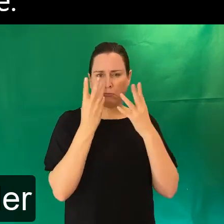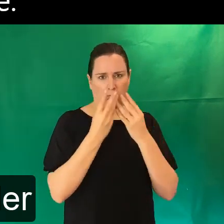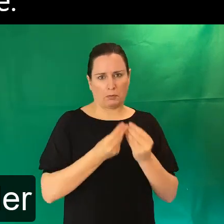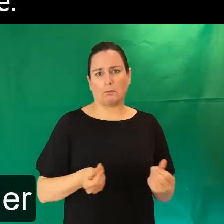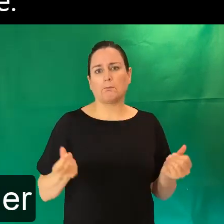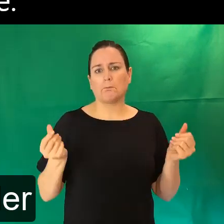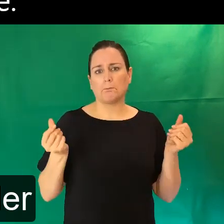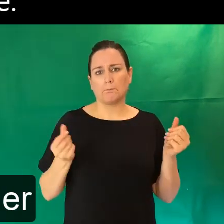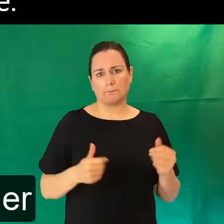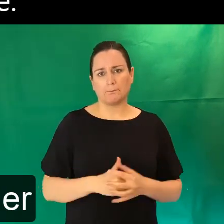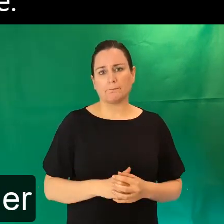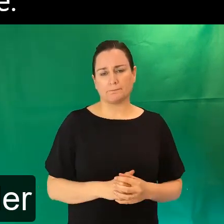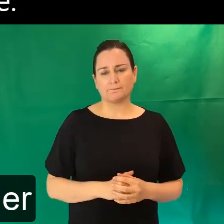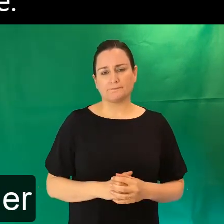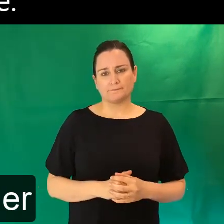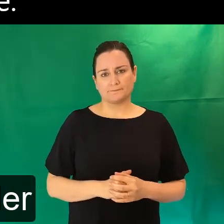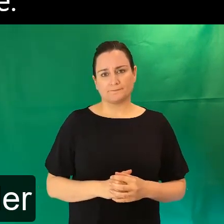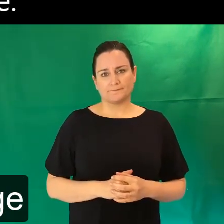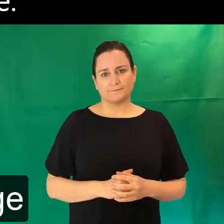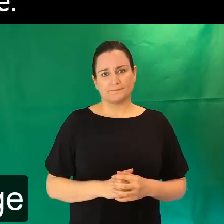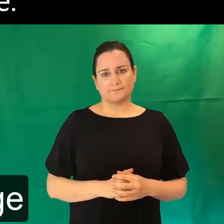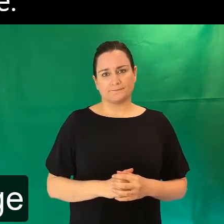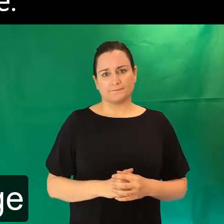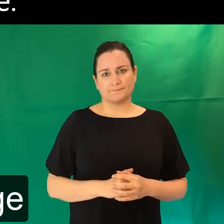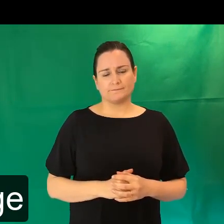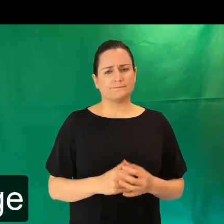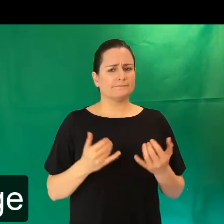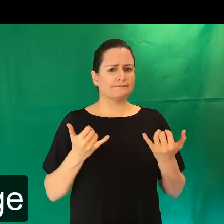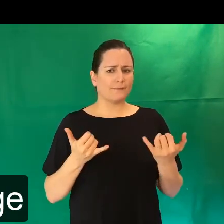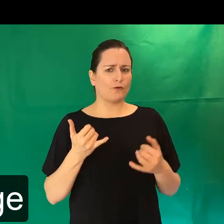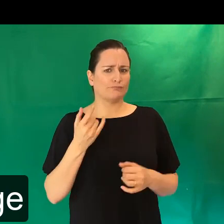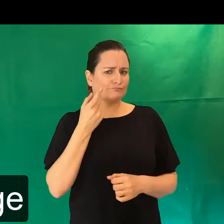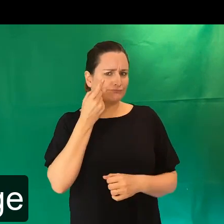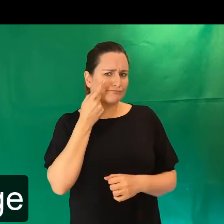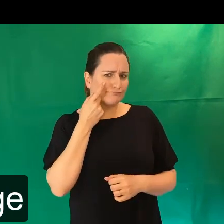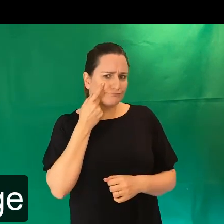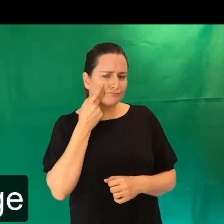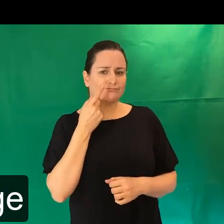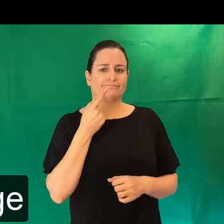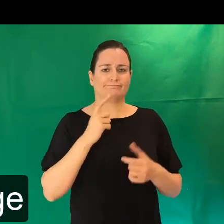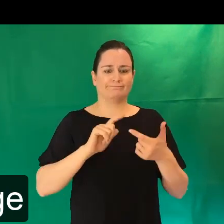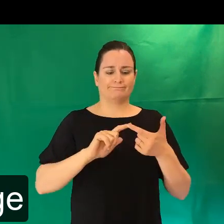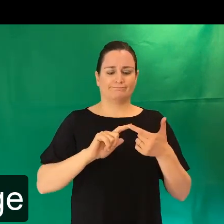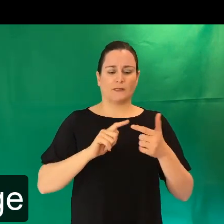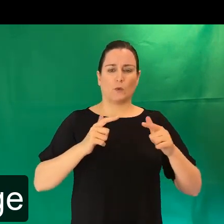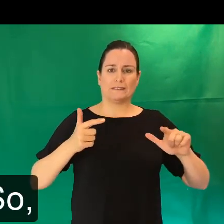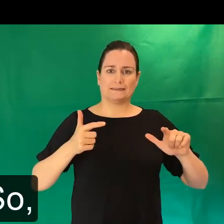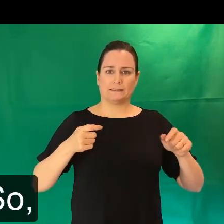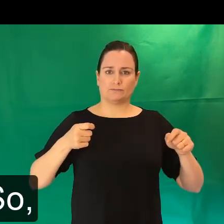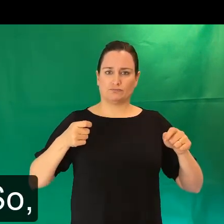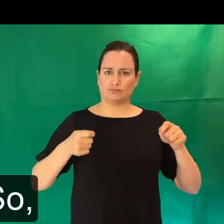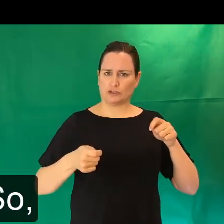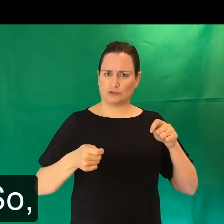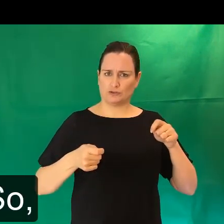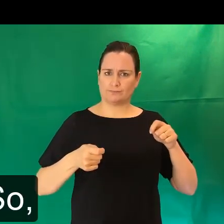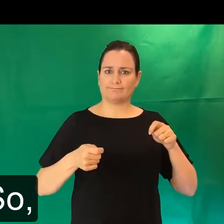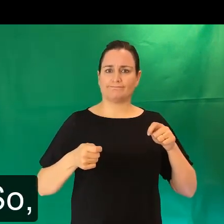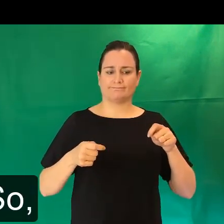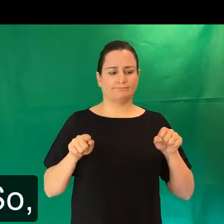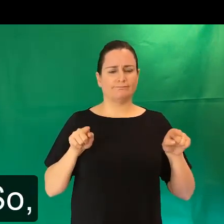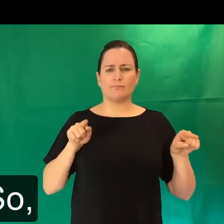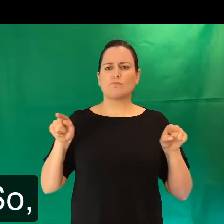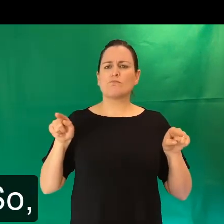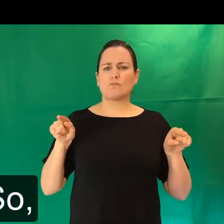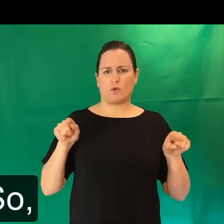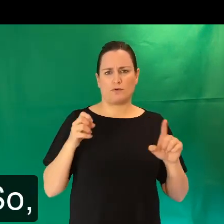Let's consider then some aspects of linguistic change, which affect both